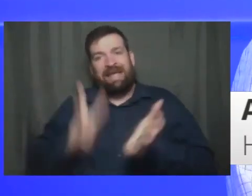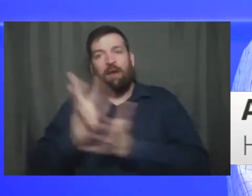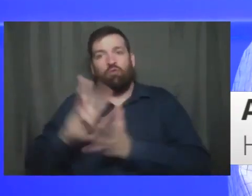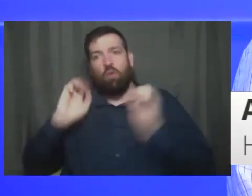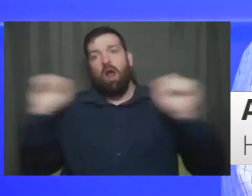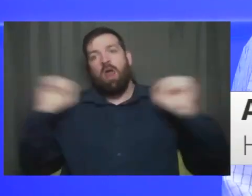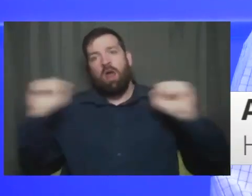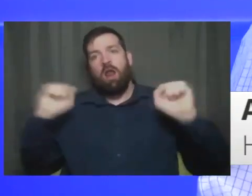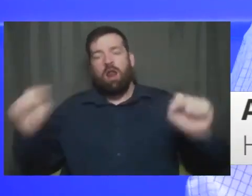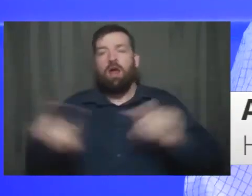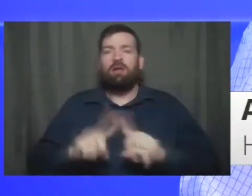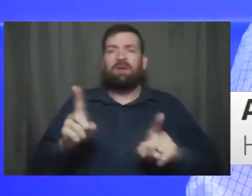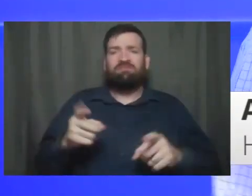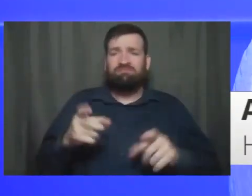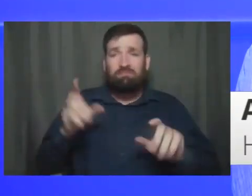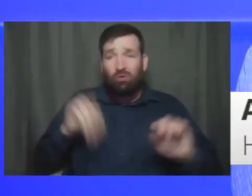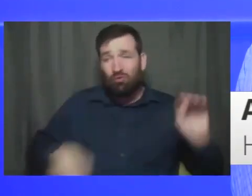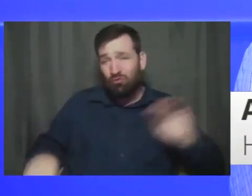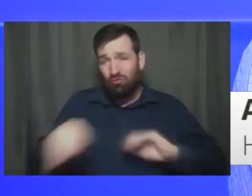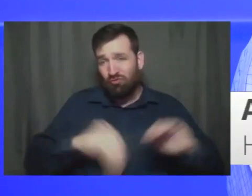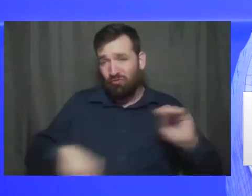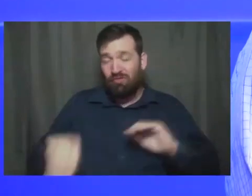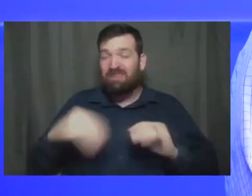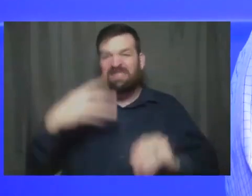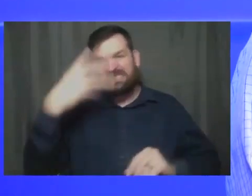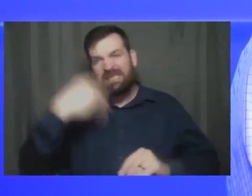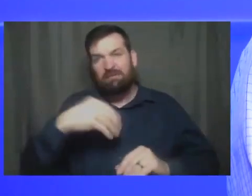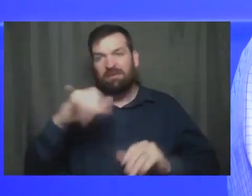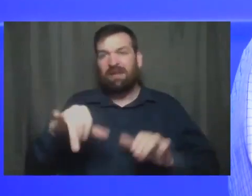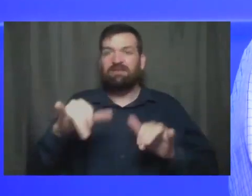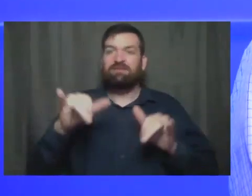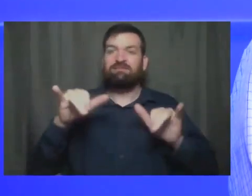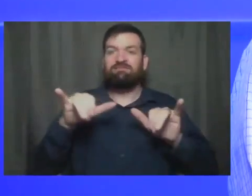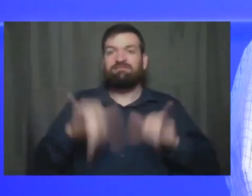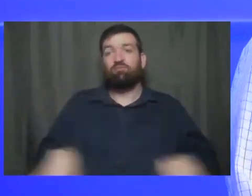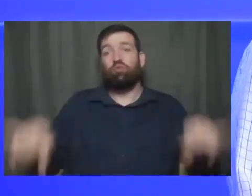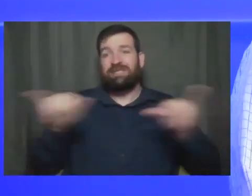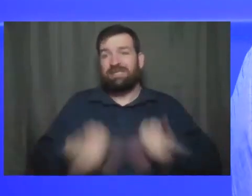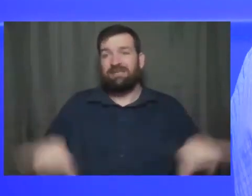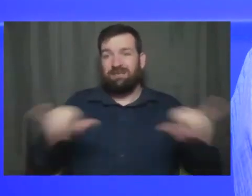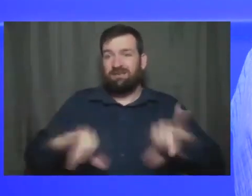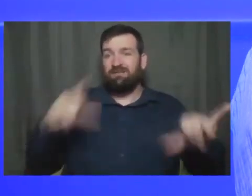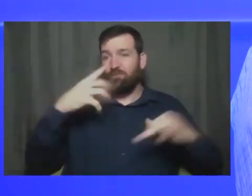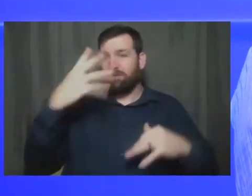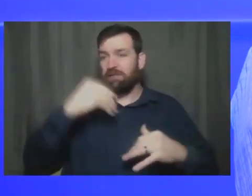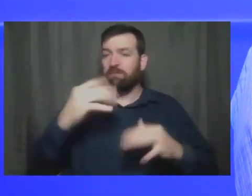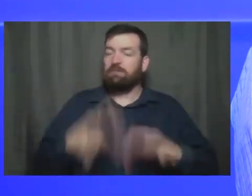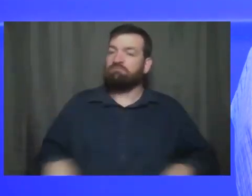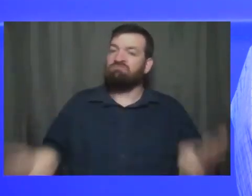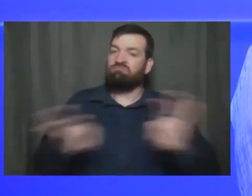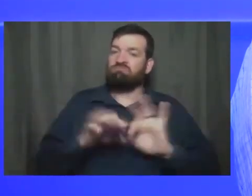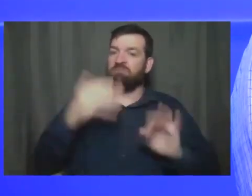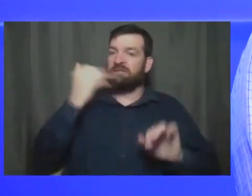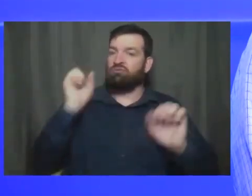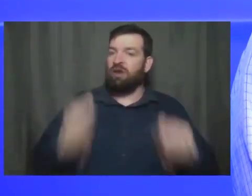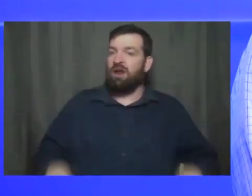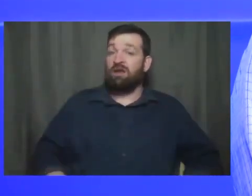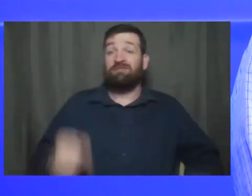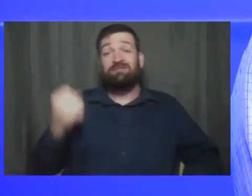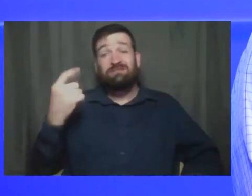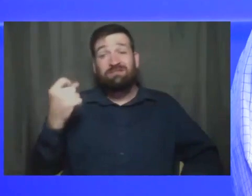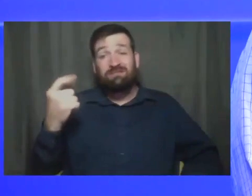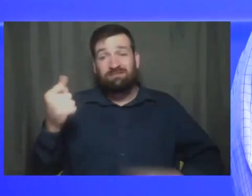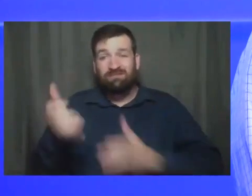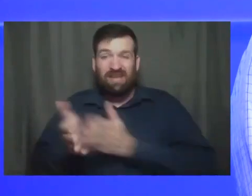big. And so to try and get in that sleep routine, that sleep hygiene as best you can. And then, the other part of this is asking for help.